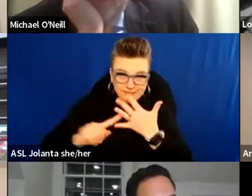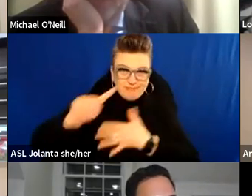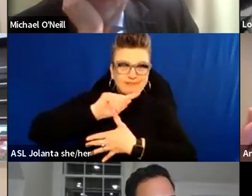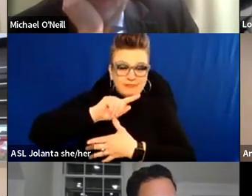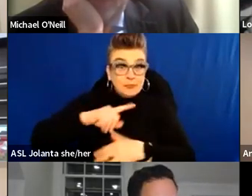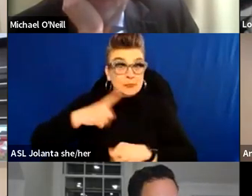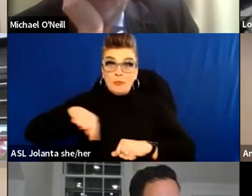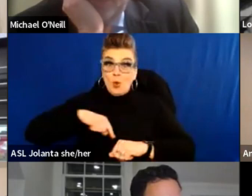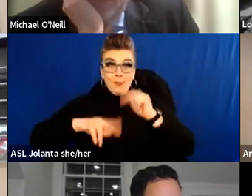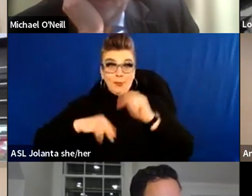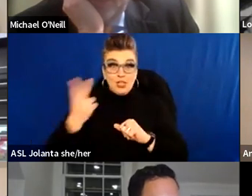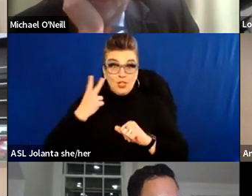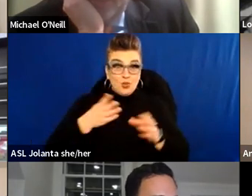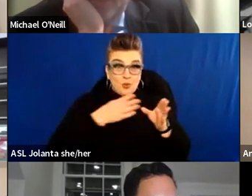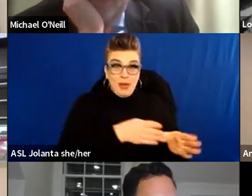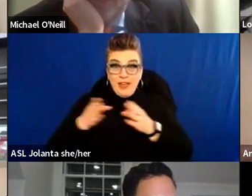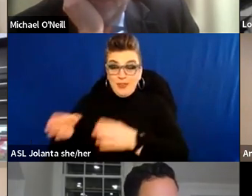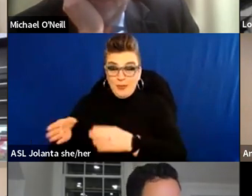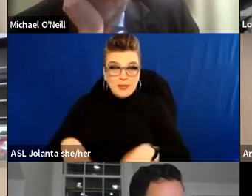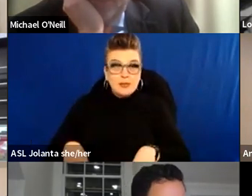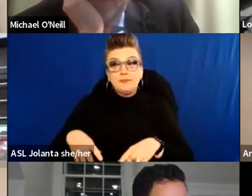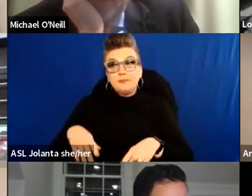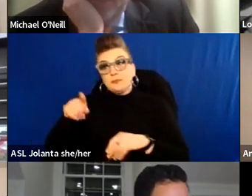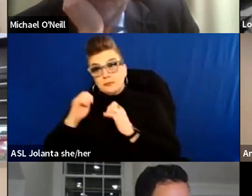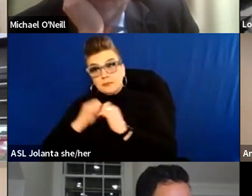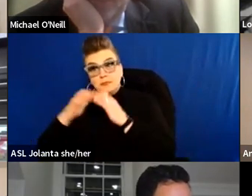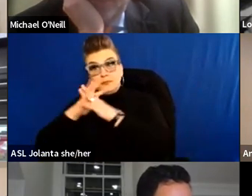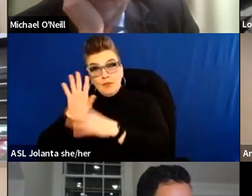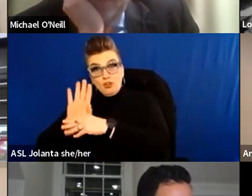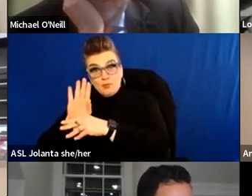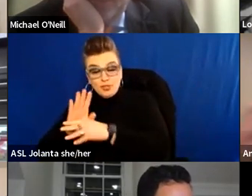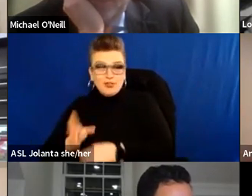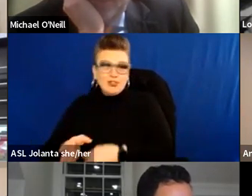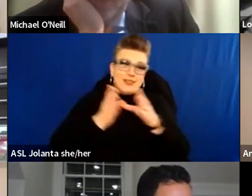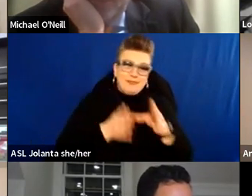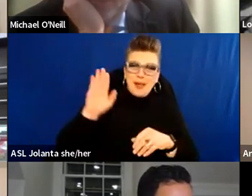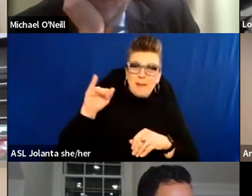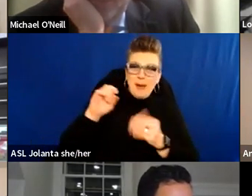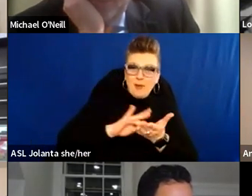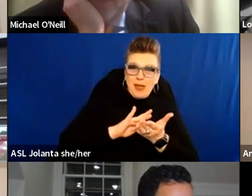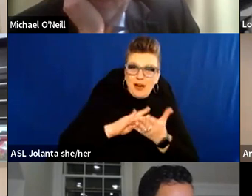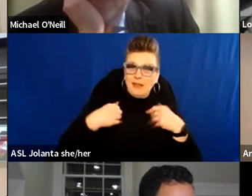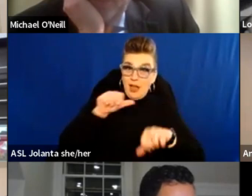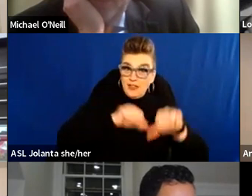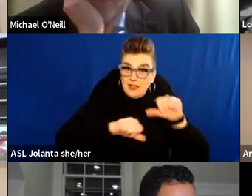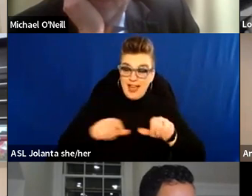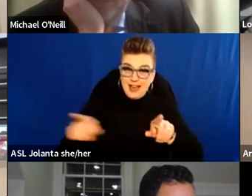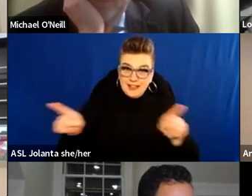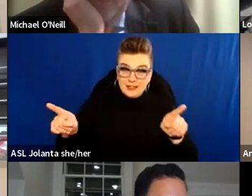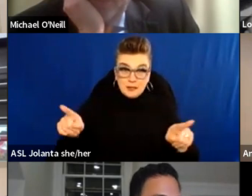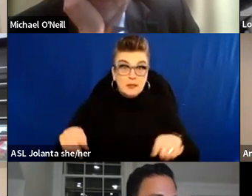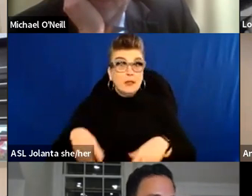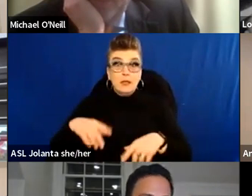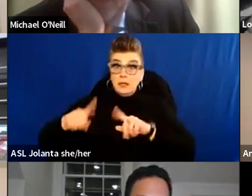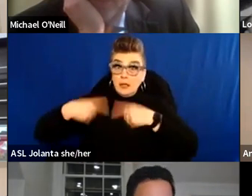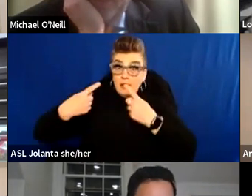pathways mentioned in the video entrepreneurship and biomedical health science pathway we the school for years